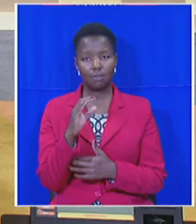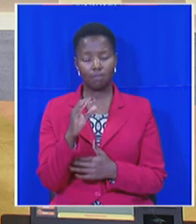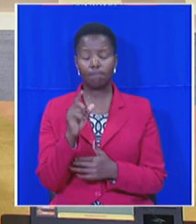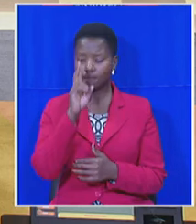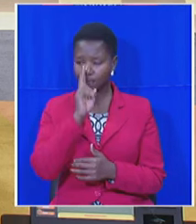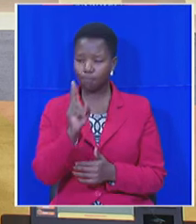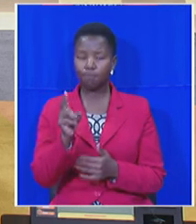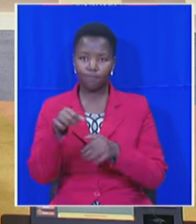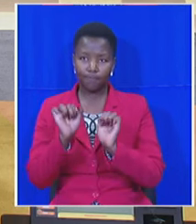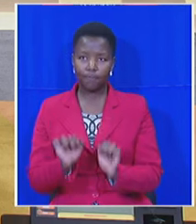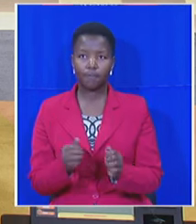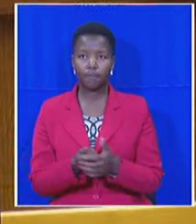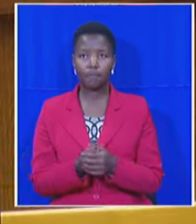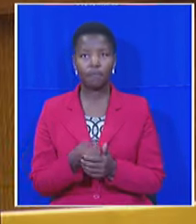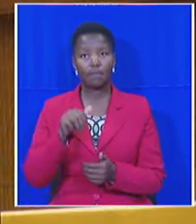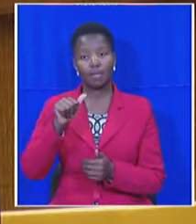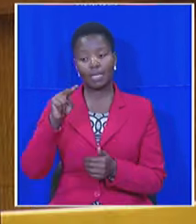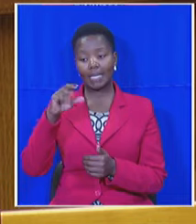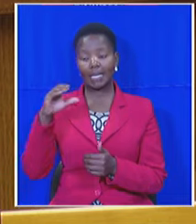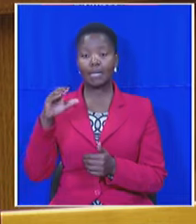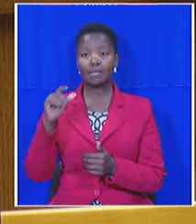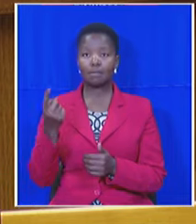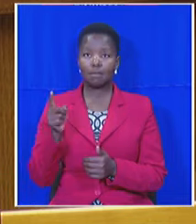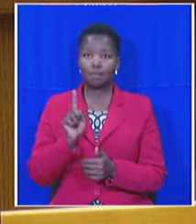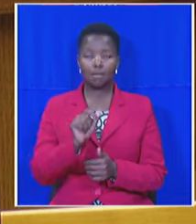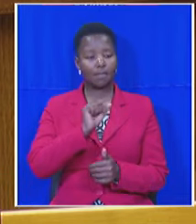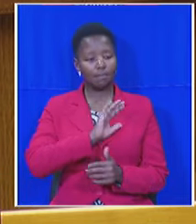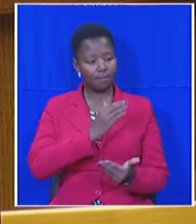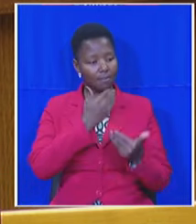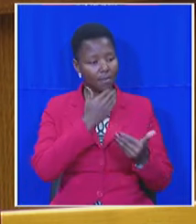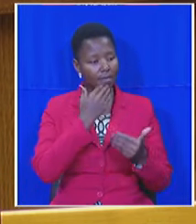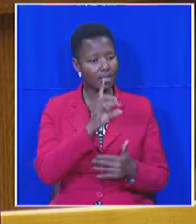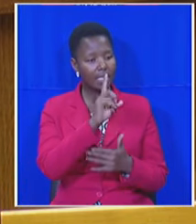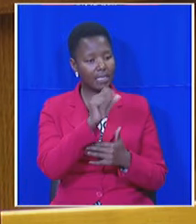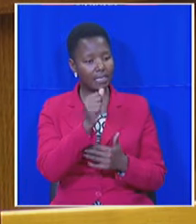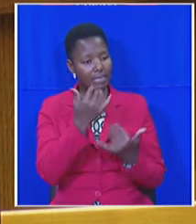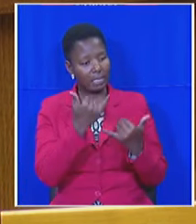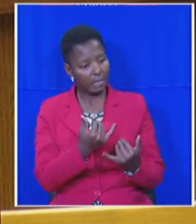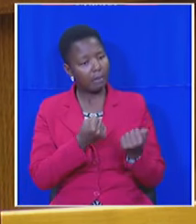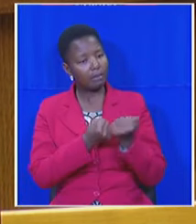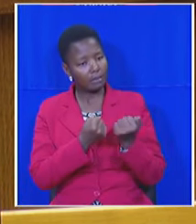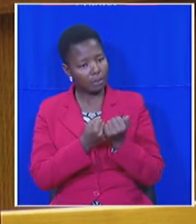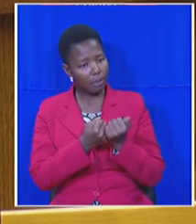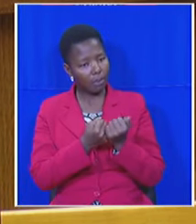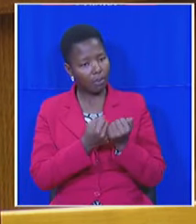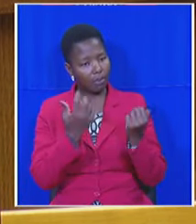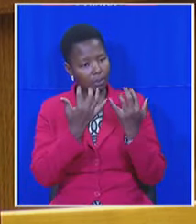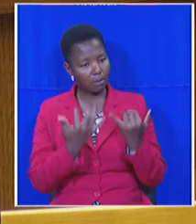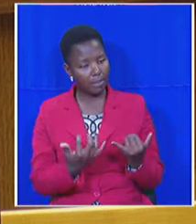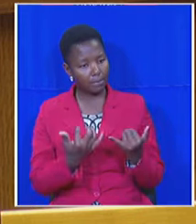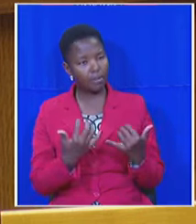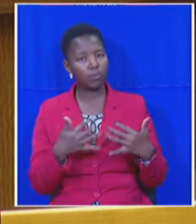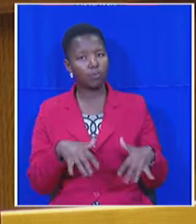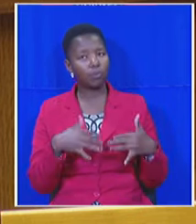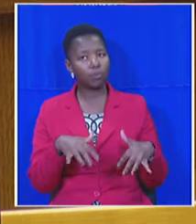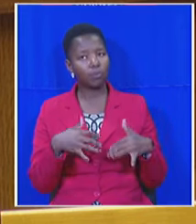Honorable House Chair, ANC usukumela ukubonga kwi-DA ukuthi khona nokho into abayivumayo. Ukuthi cha i-vote